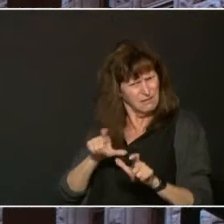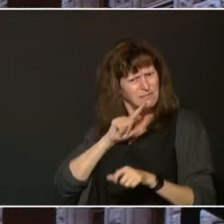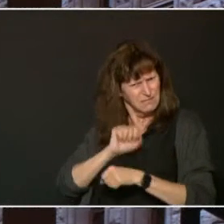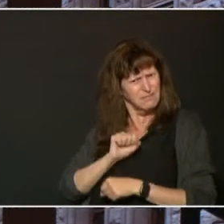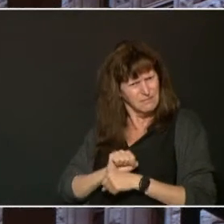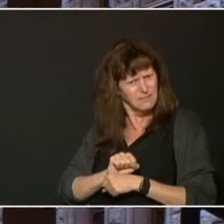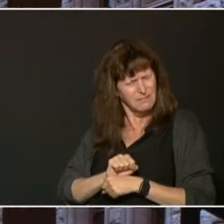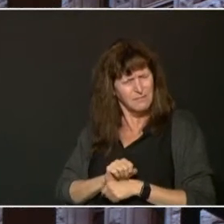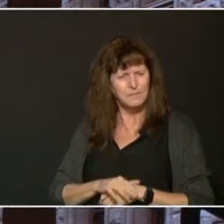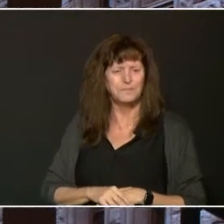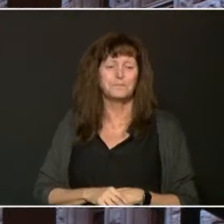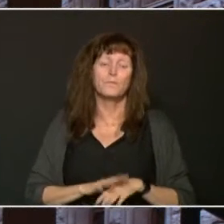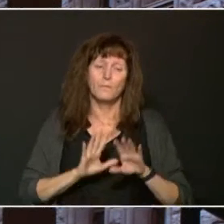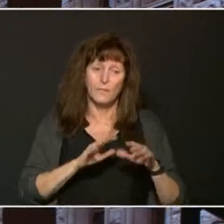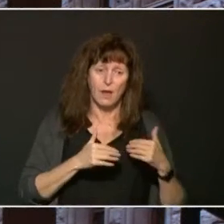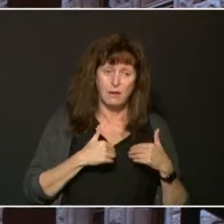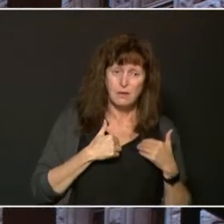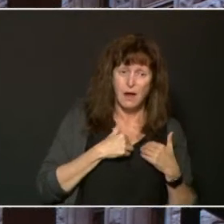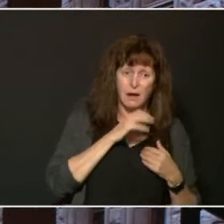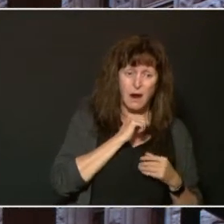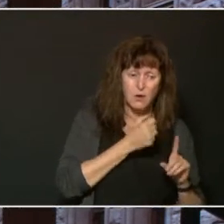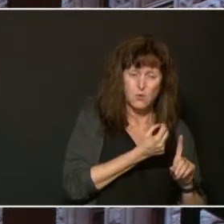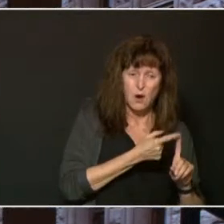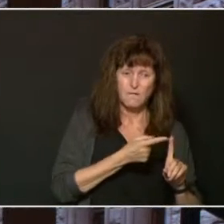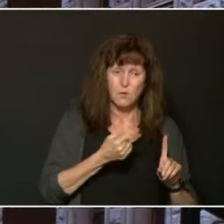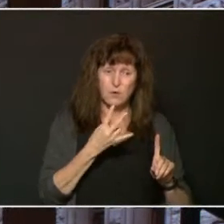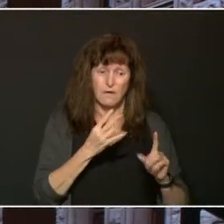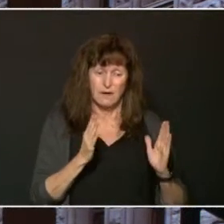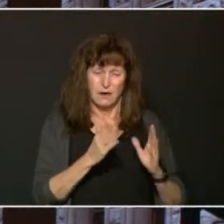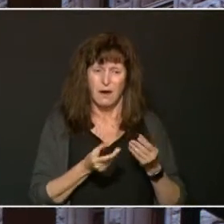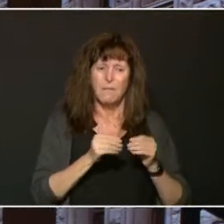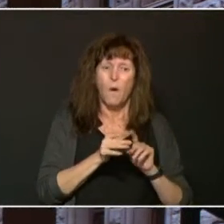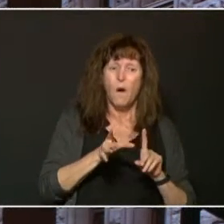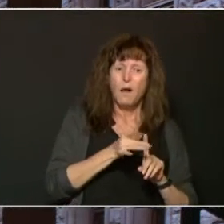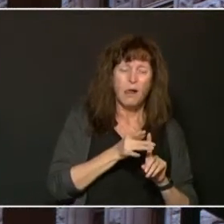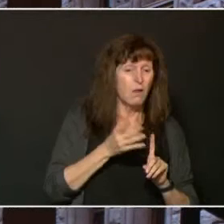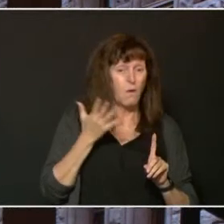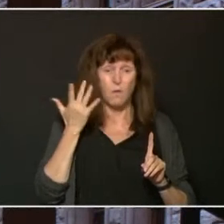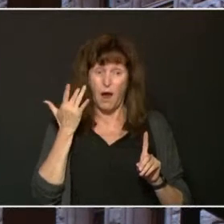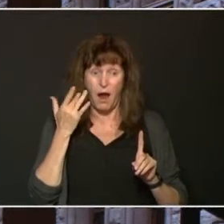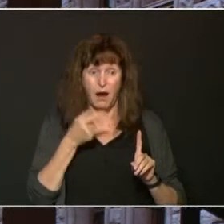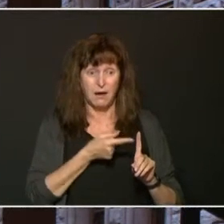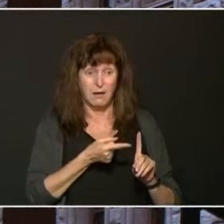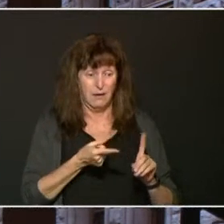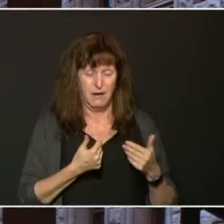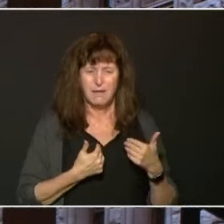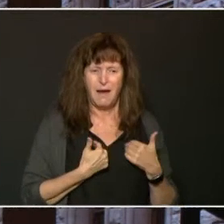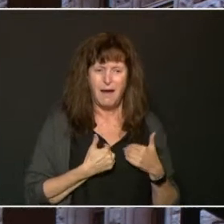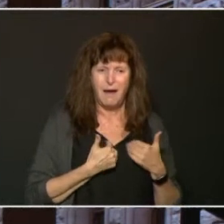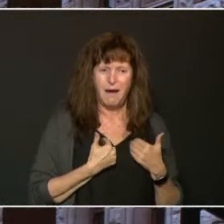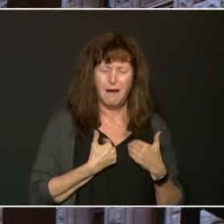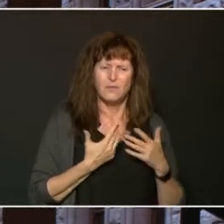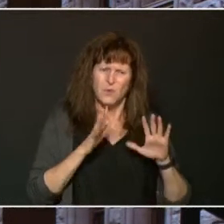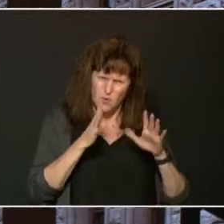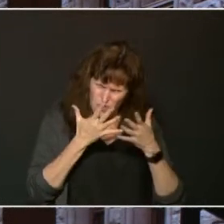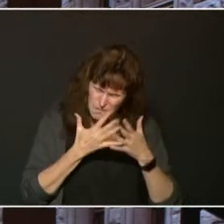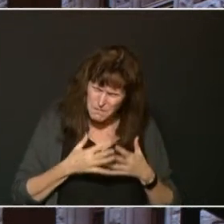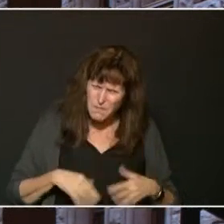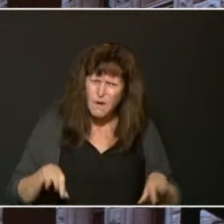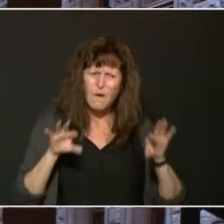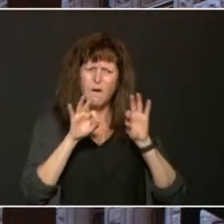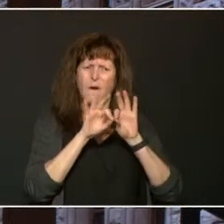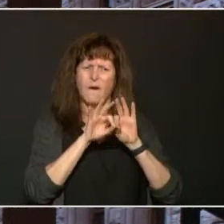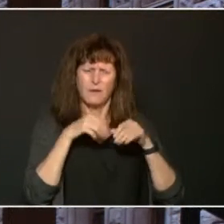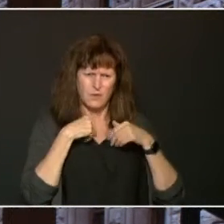other age groups across Ontario. And they're a key metric because they're the ones that are going to be going to high schools, to colleges,